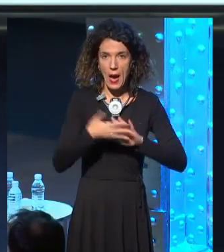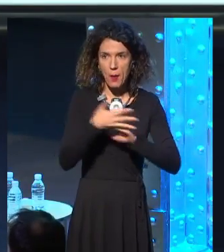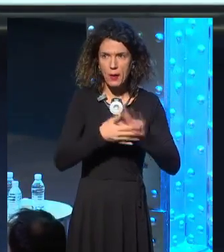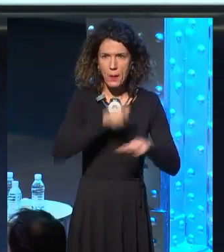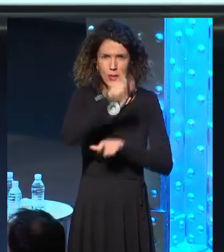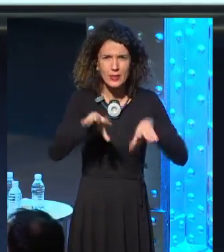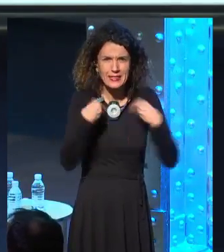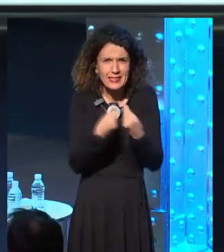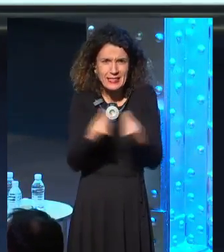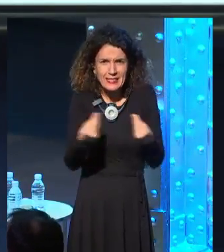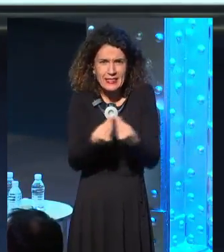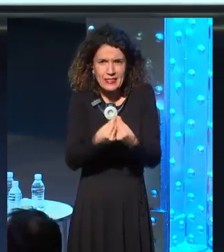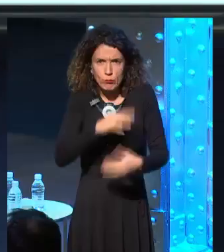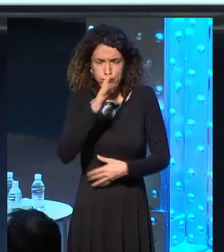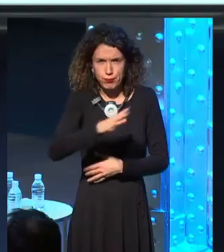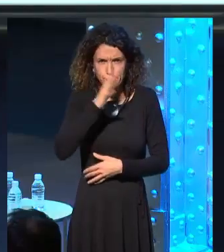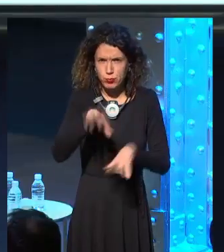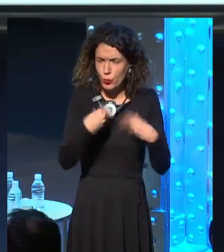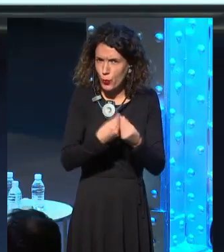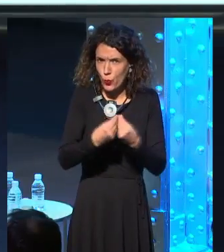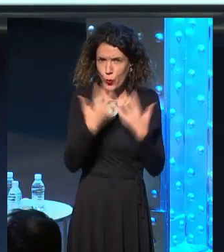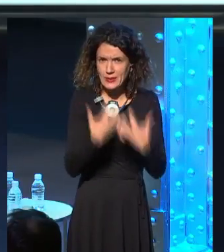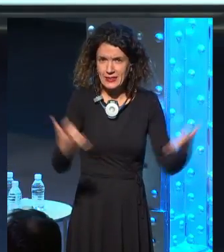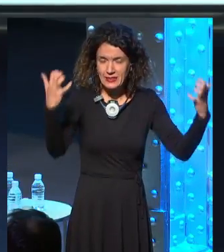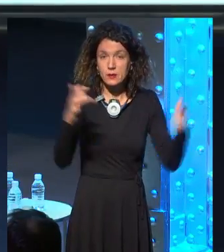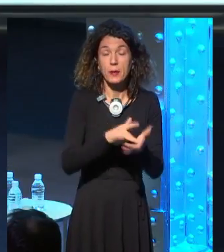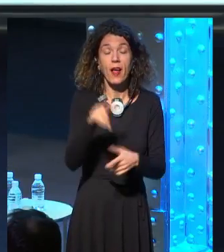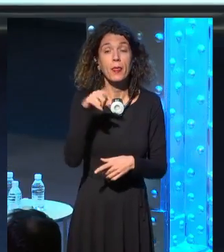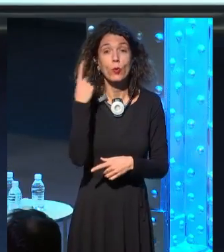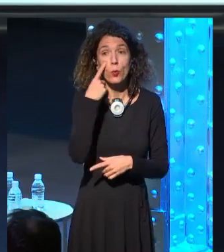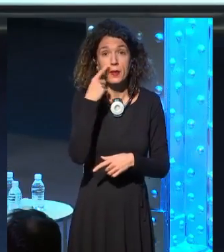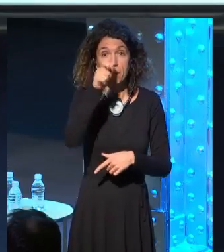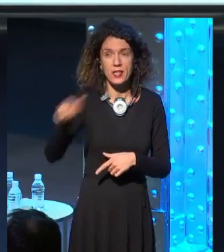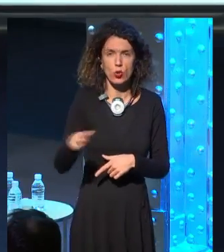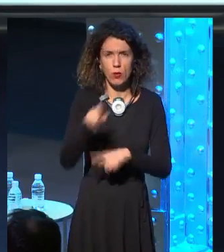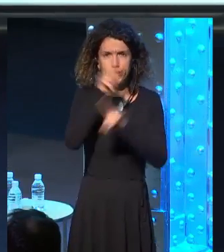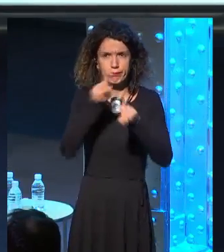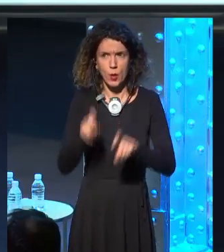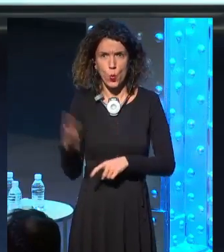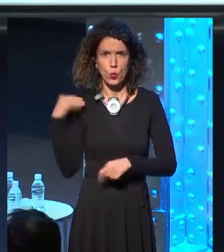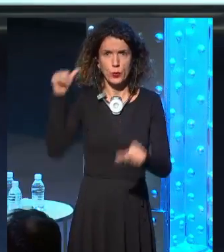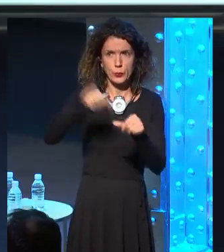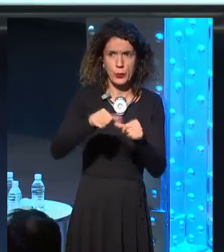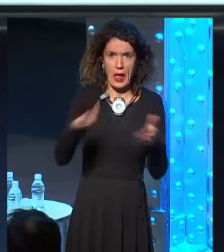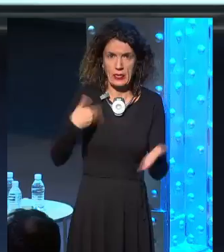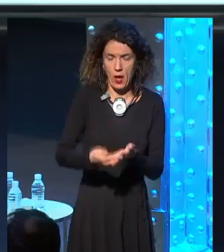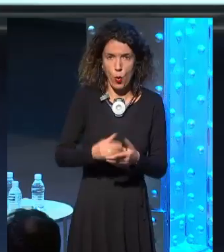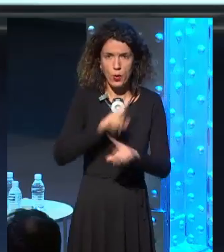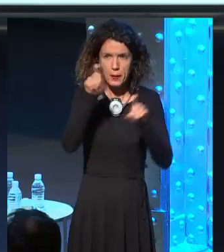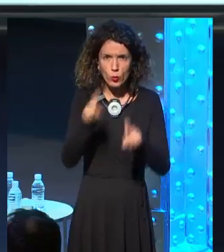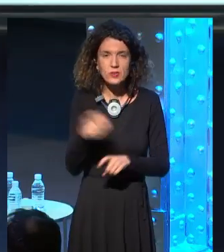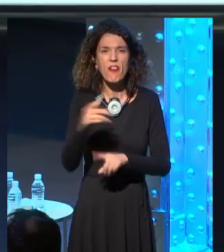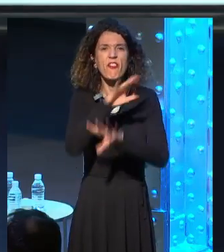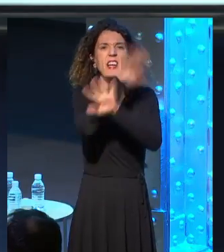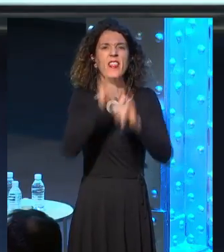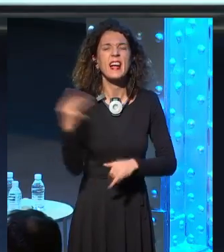in mute, and to tweet about what's going on tonight. We're here to discover what humanity